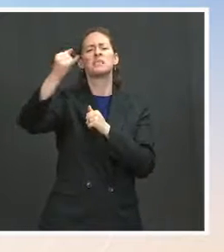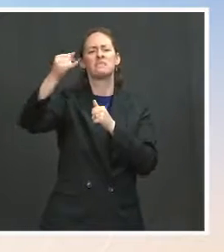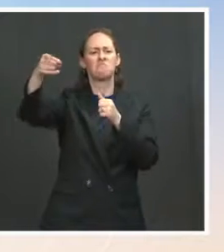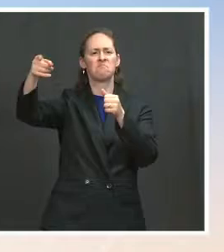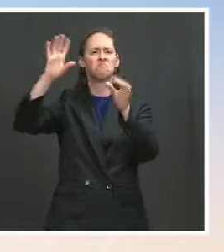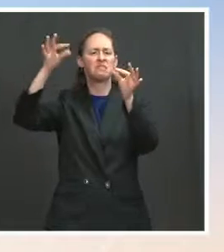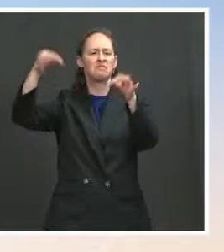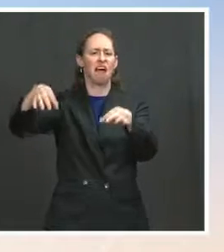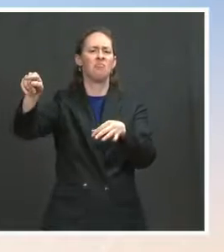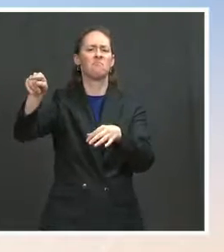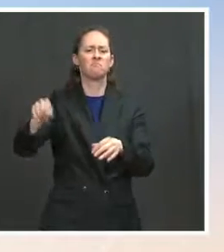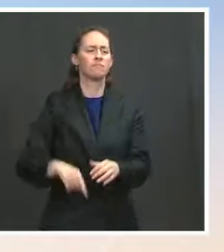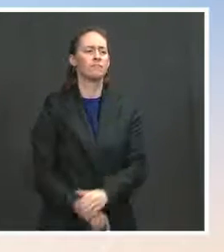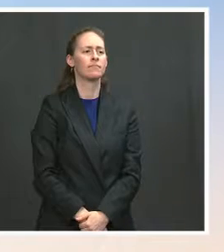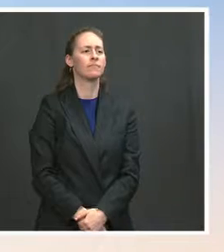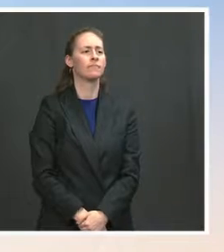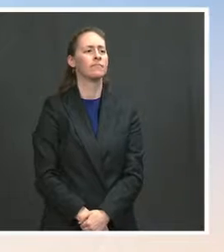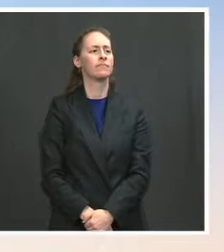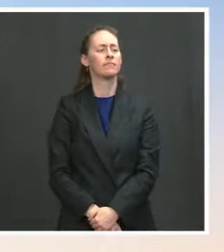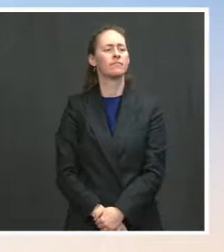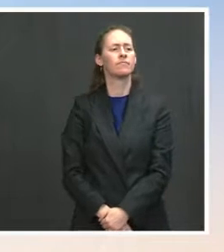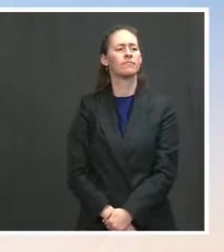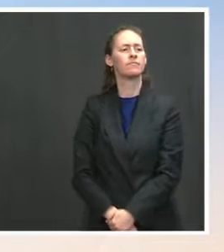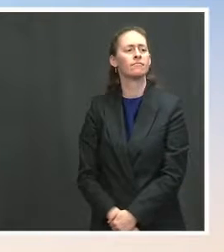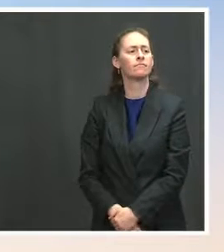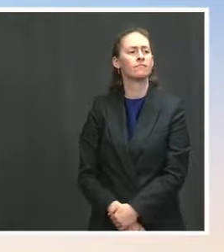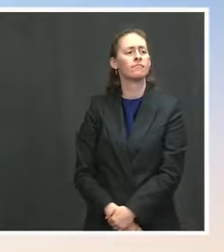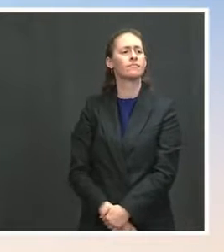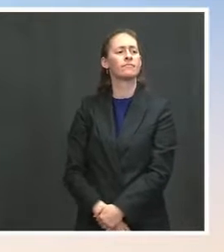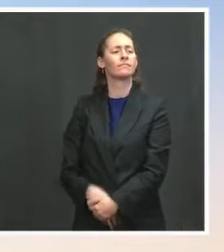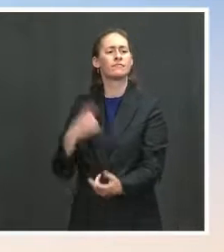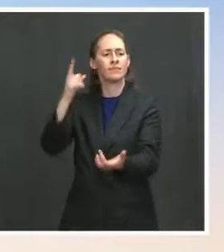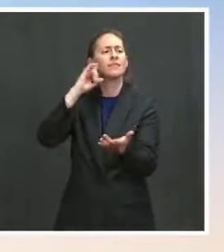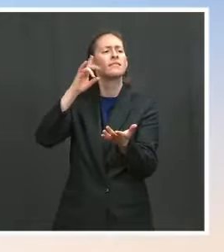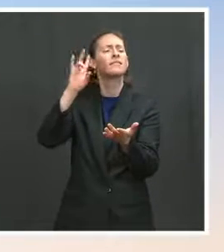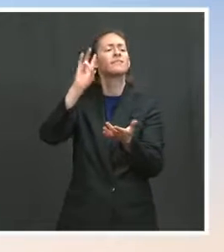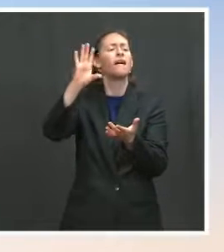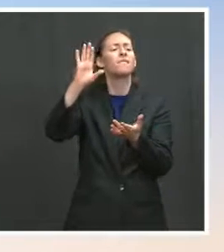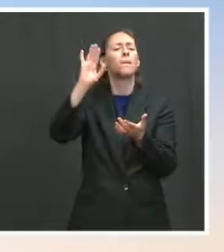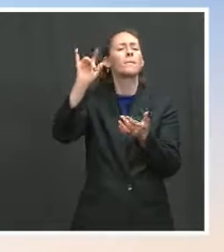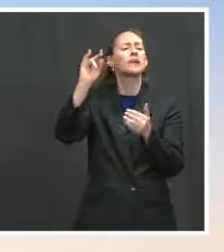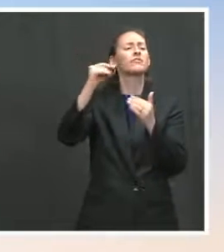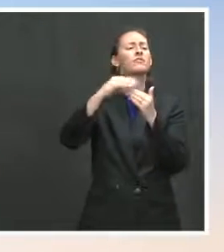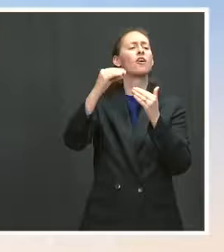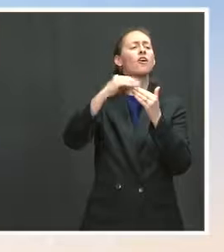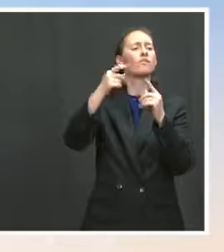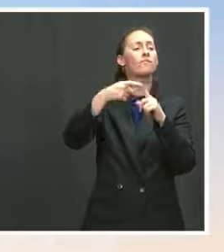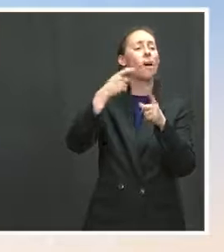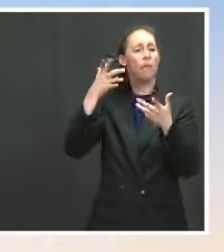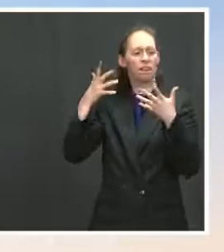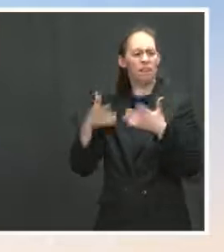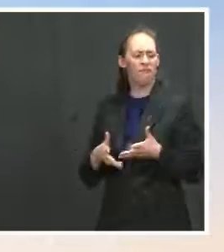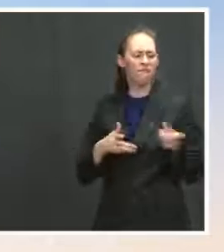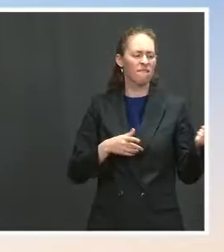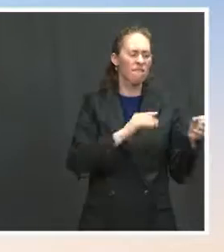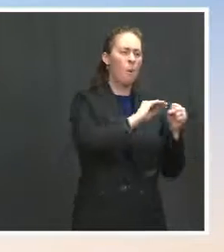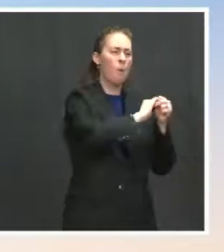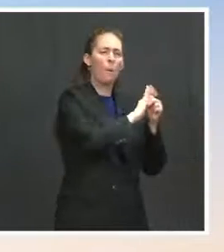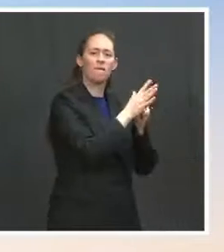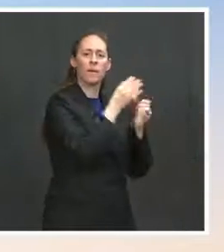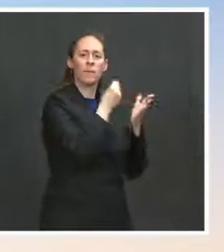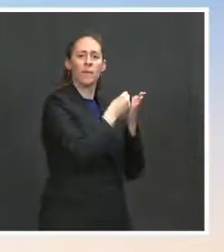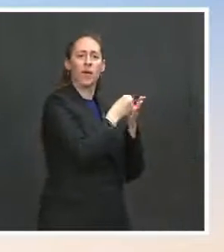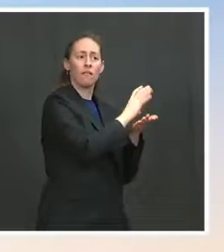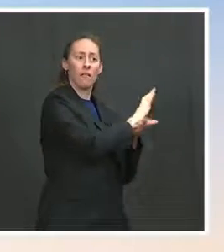to repurpose $75 billion in unspent COVID money after there was some concern from the White